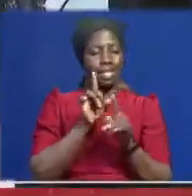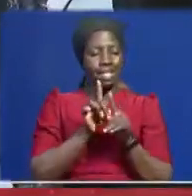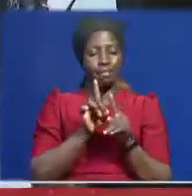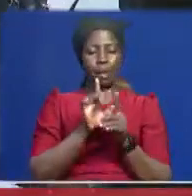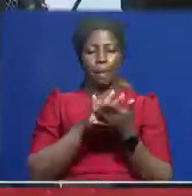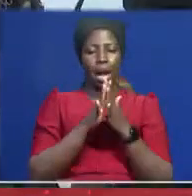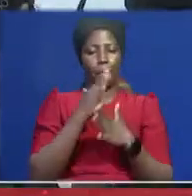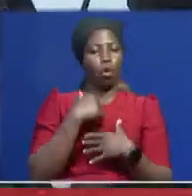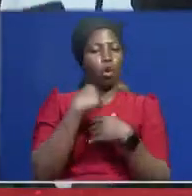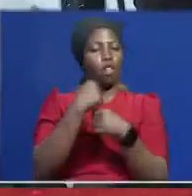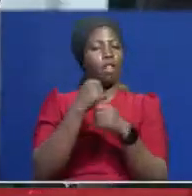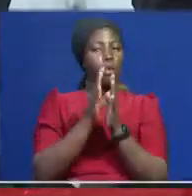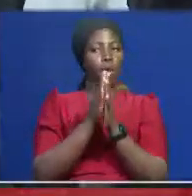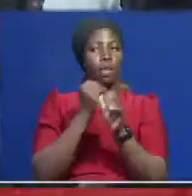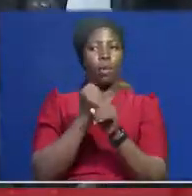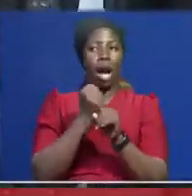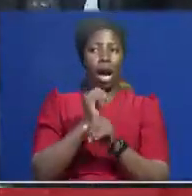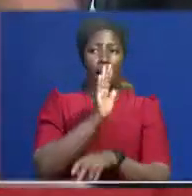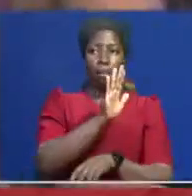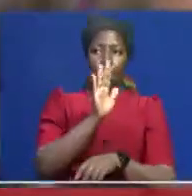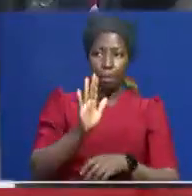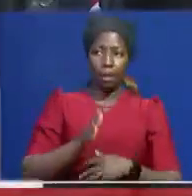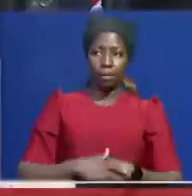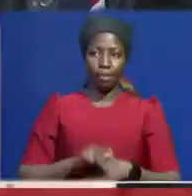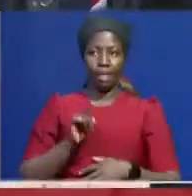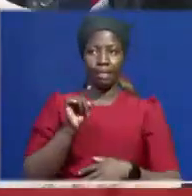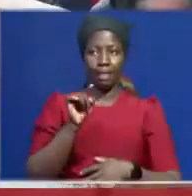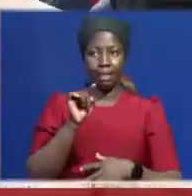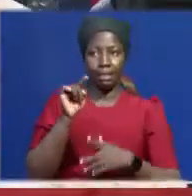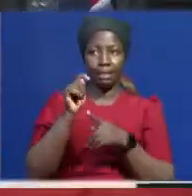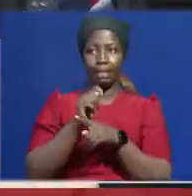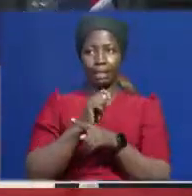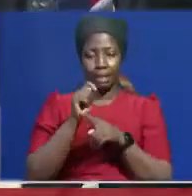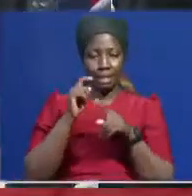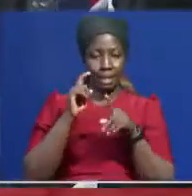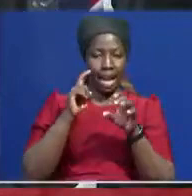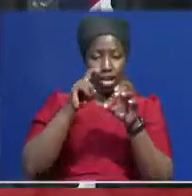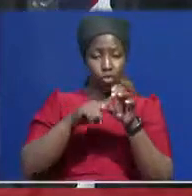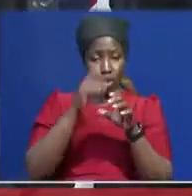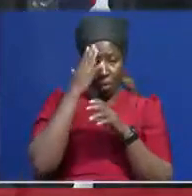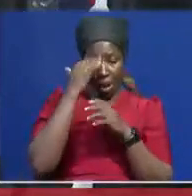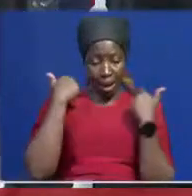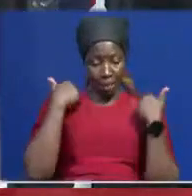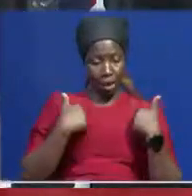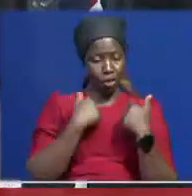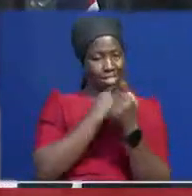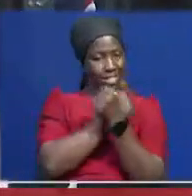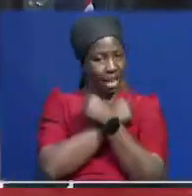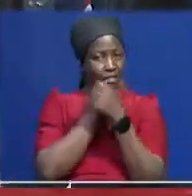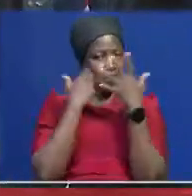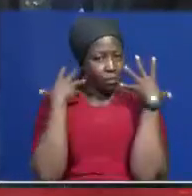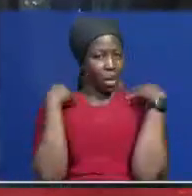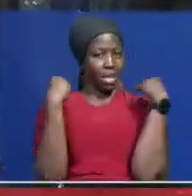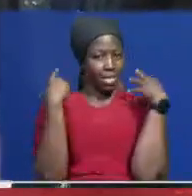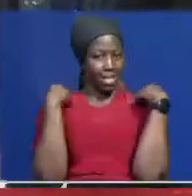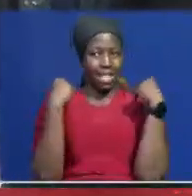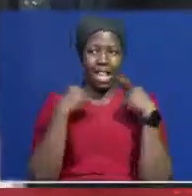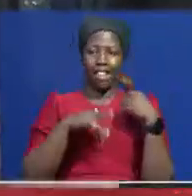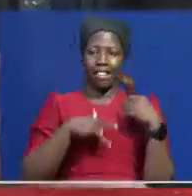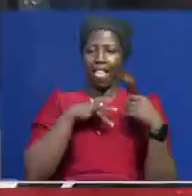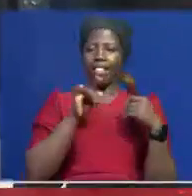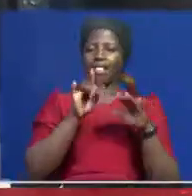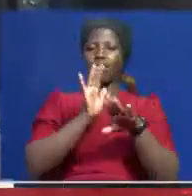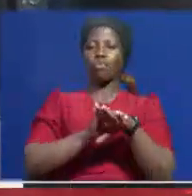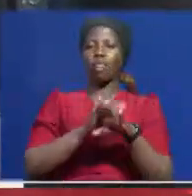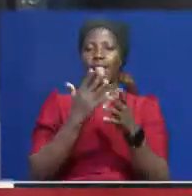you do. I joined this Silver course of Beyond Fitness Academy because I'm an enthusiast of fitness, and I felt like it's a good